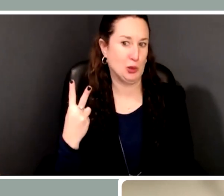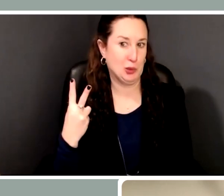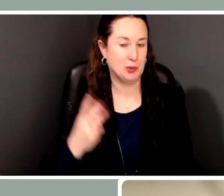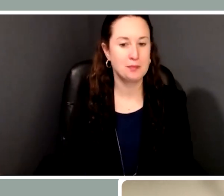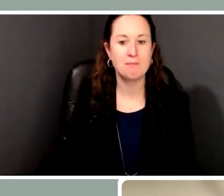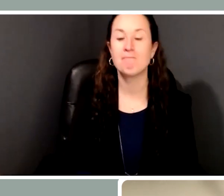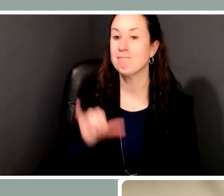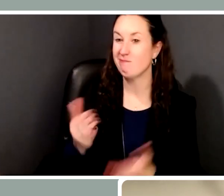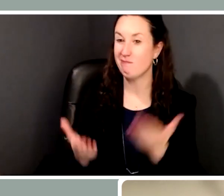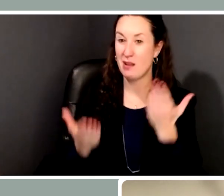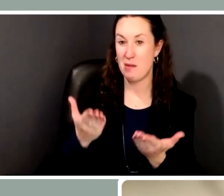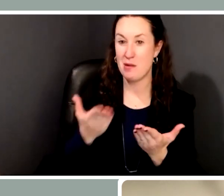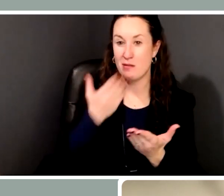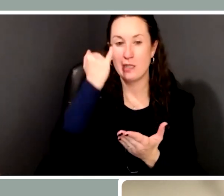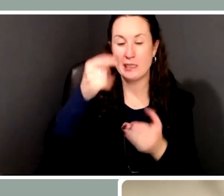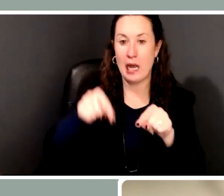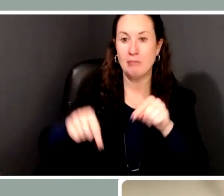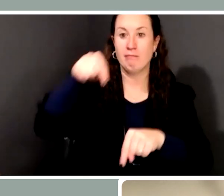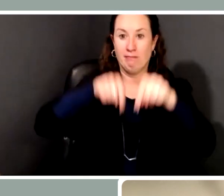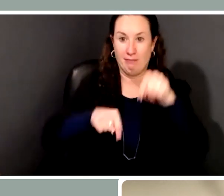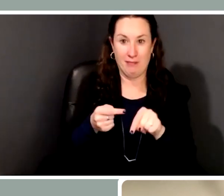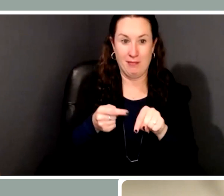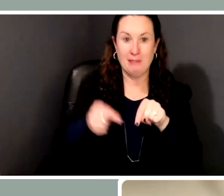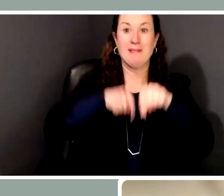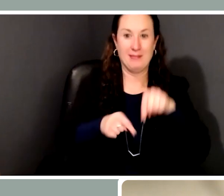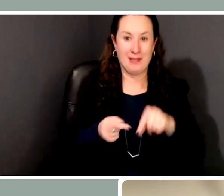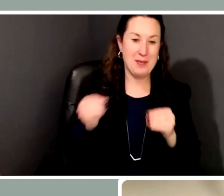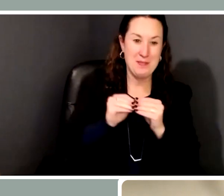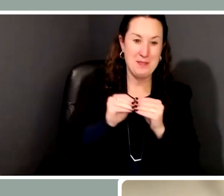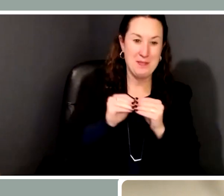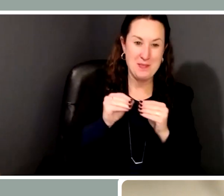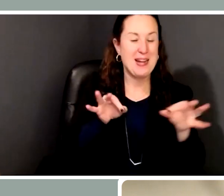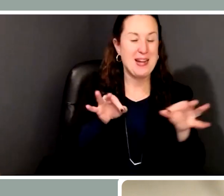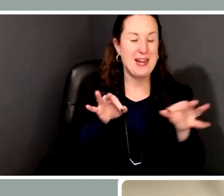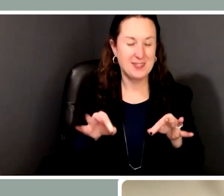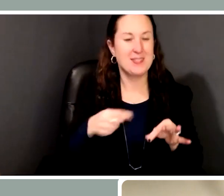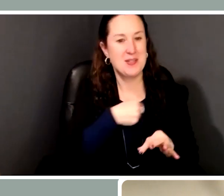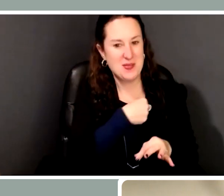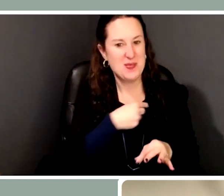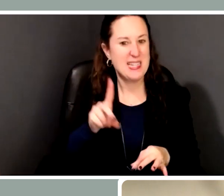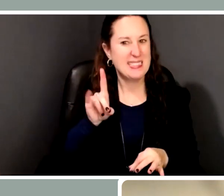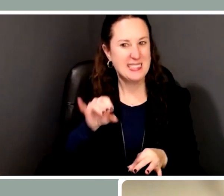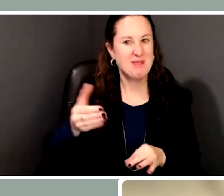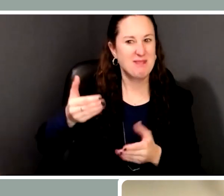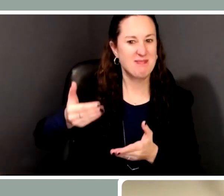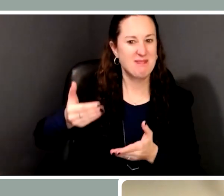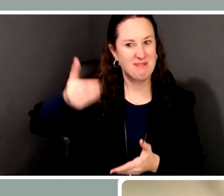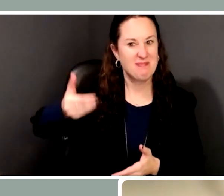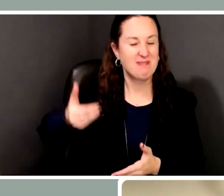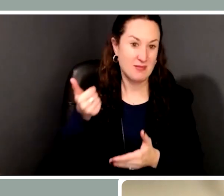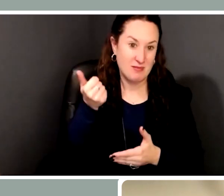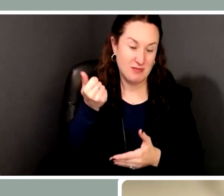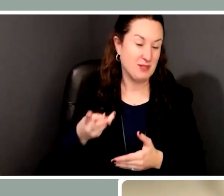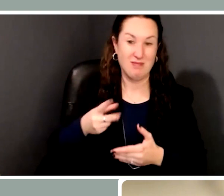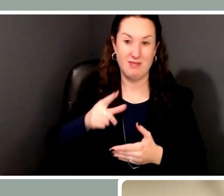even a step back from that and sort of go back to what we had talked about for now, a couple of decades up